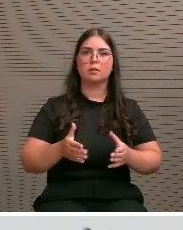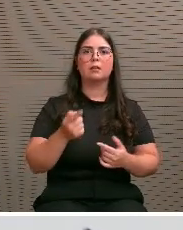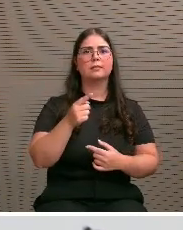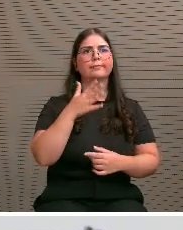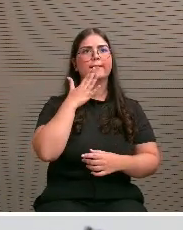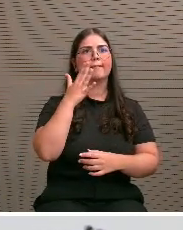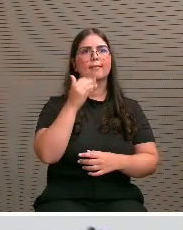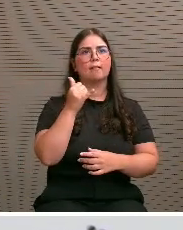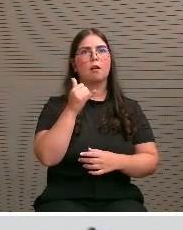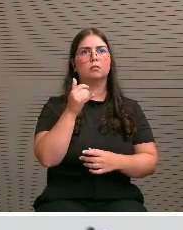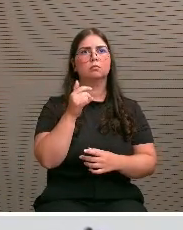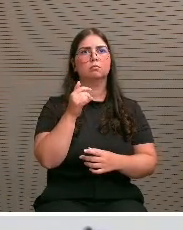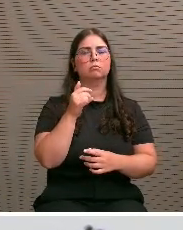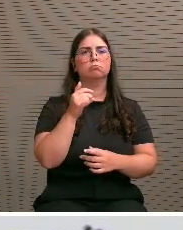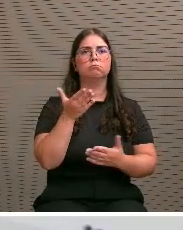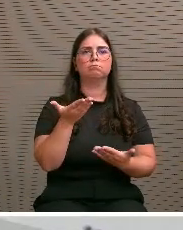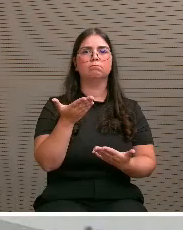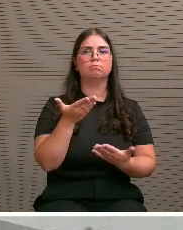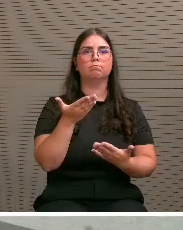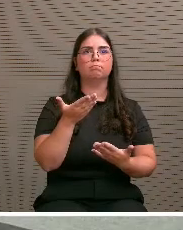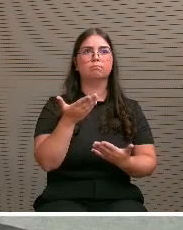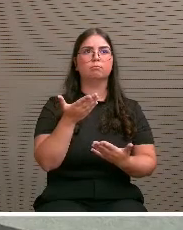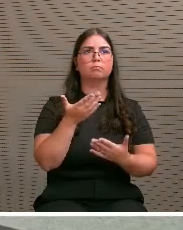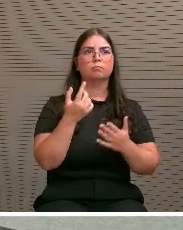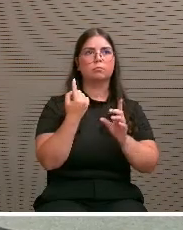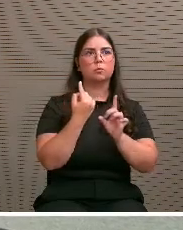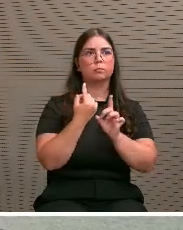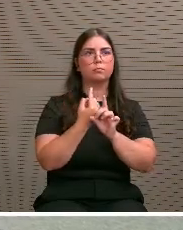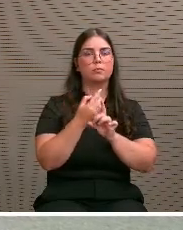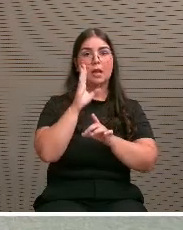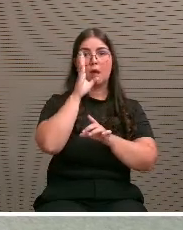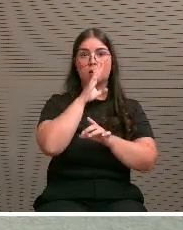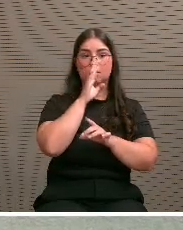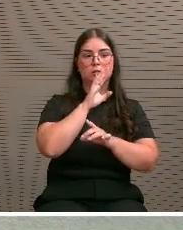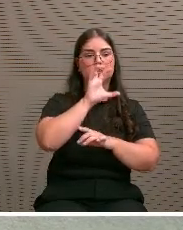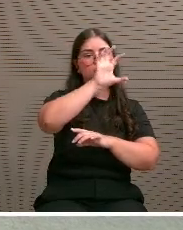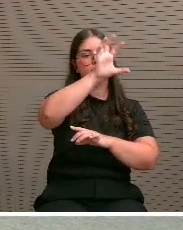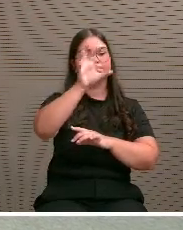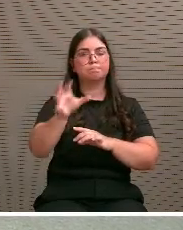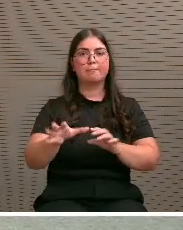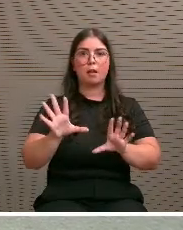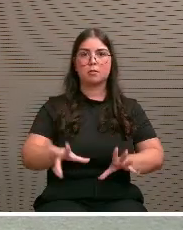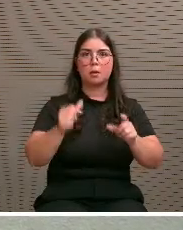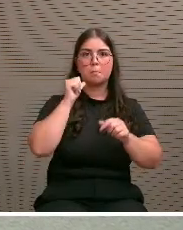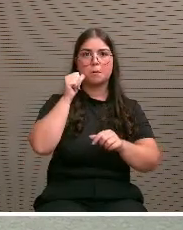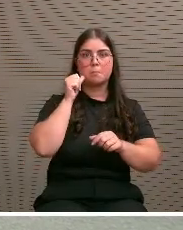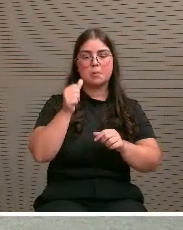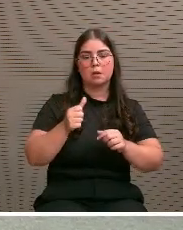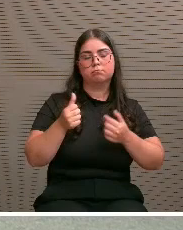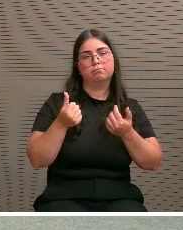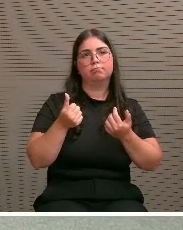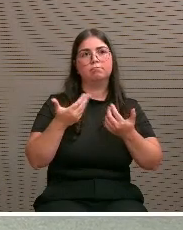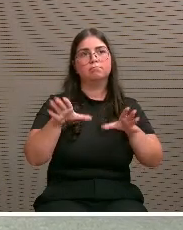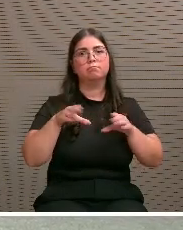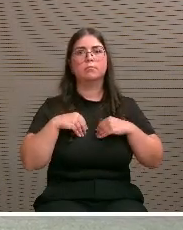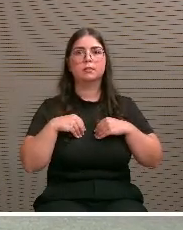anybody in the developed world who wanted to grow it. So it was without cost, could have been distributed the seeds very easily.